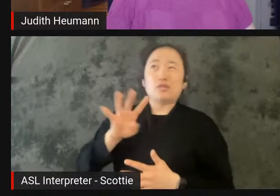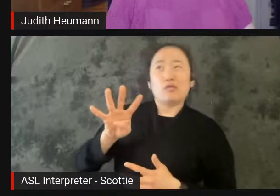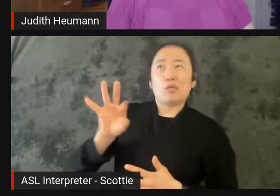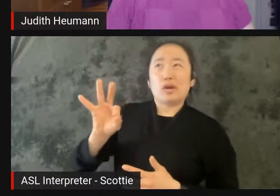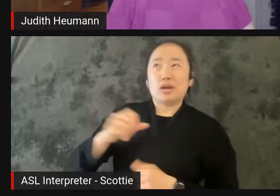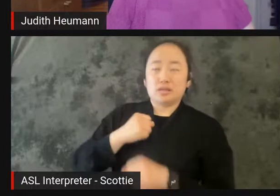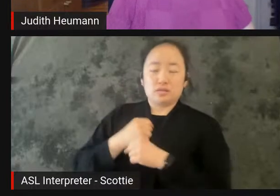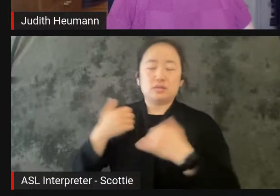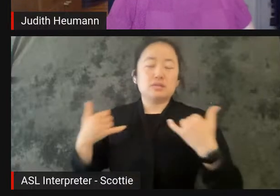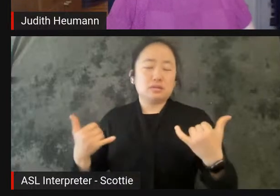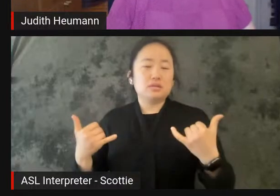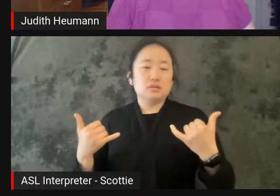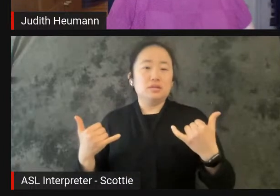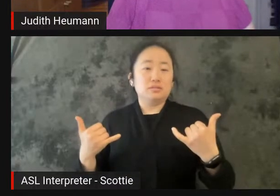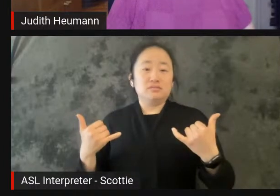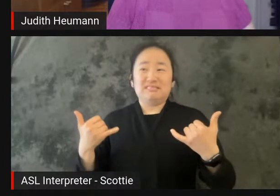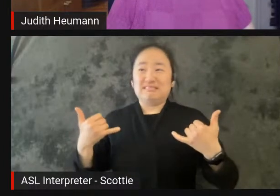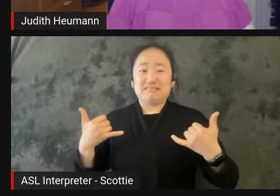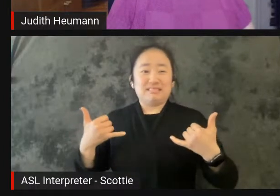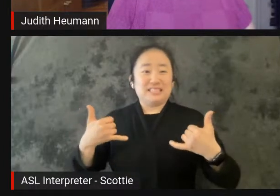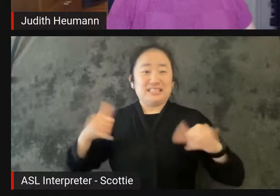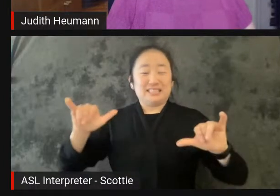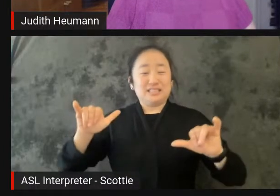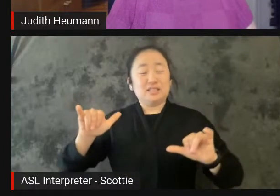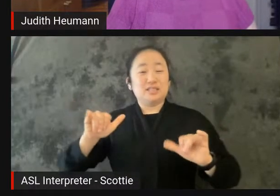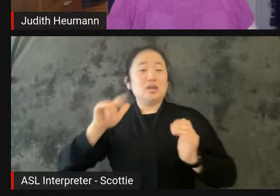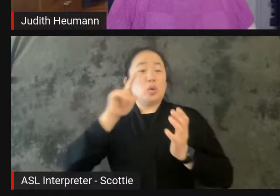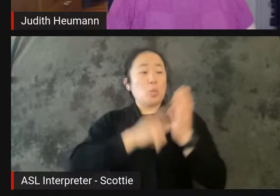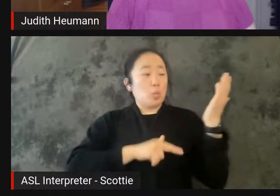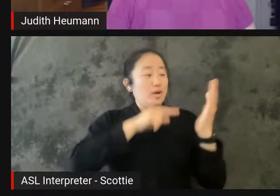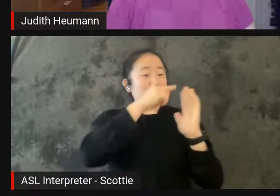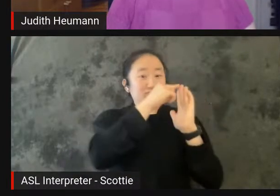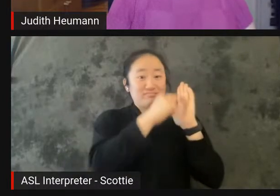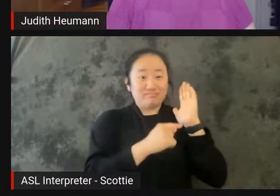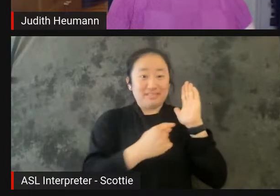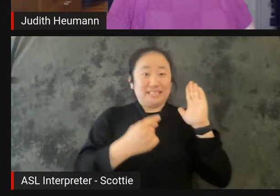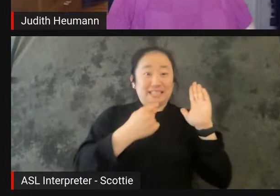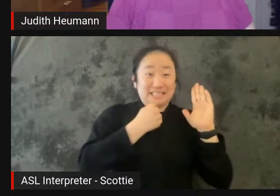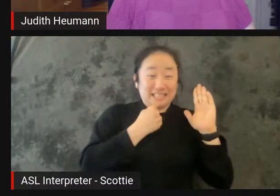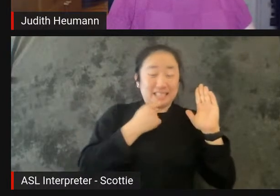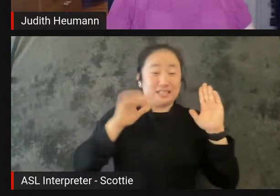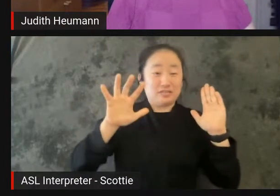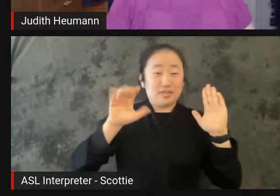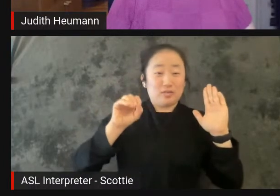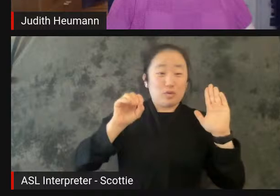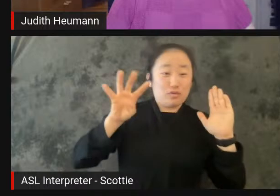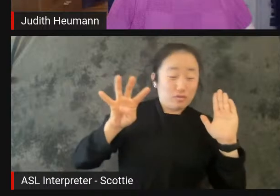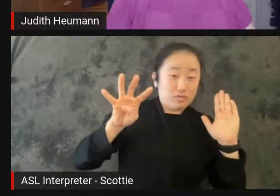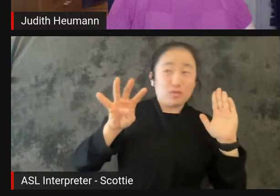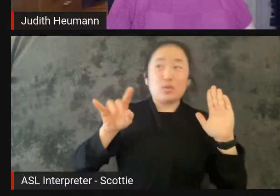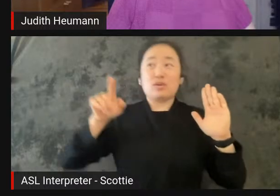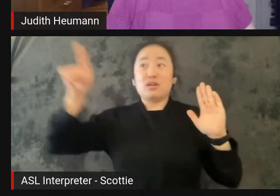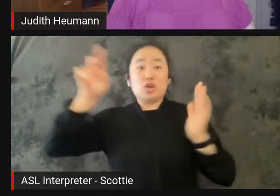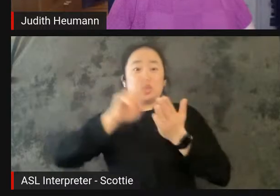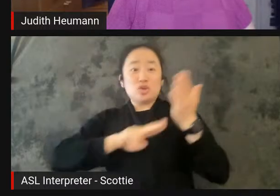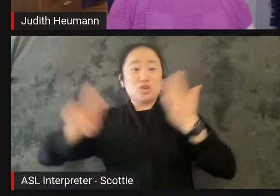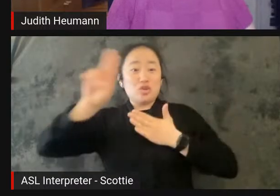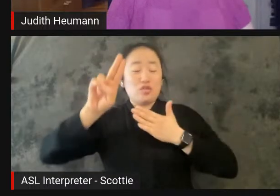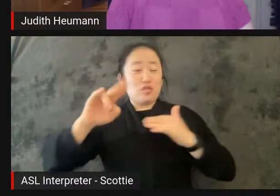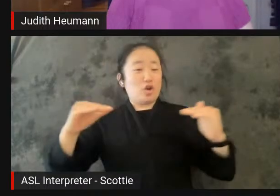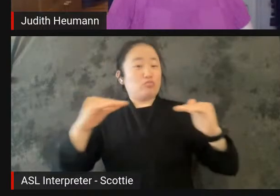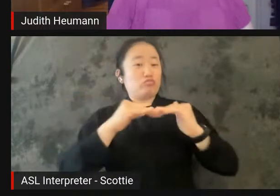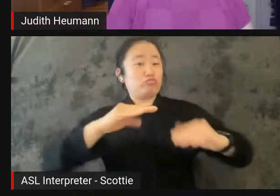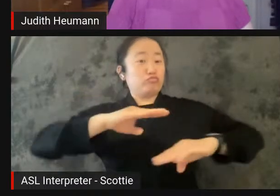years now, have still not lived up to their legal obligation both in the area of physical accessibility, but I